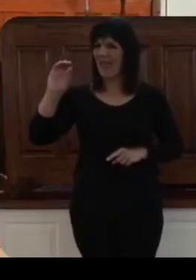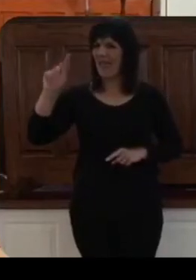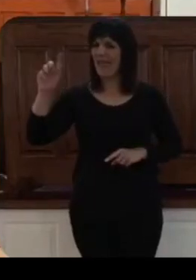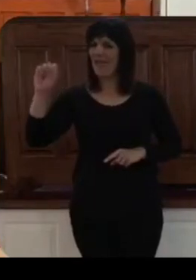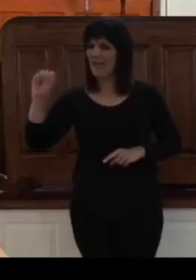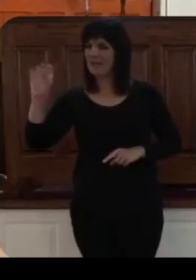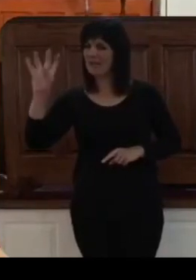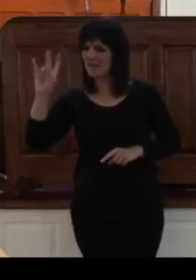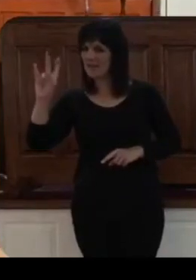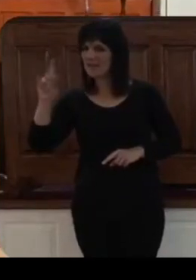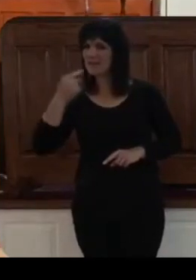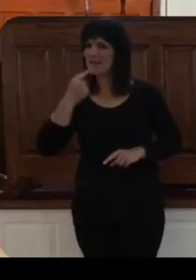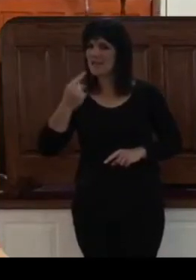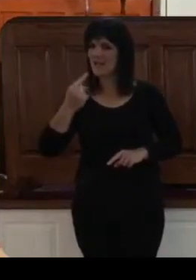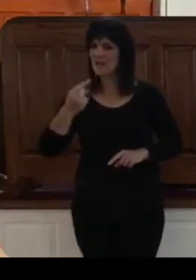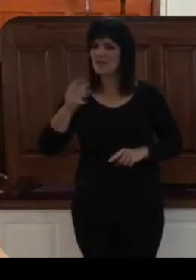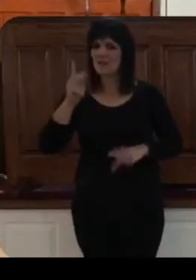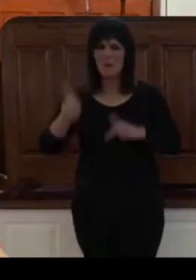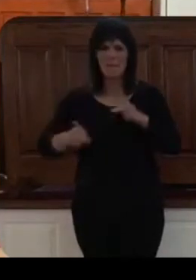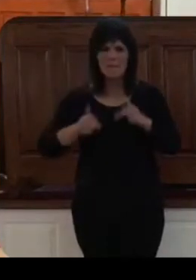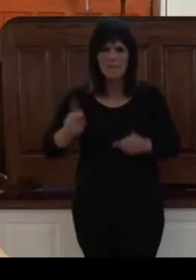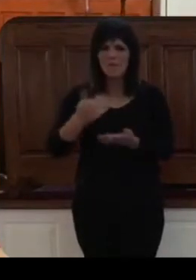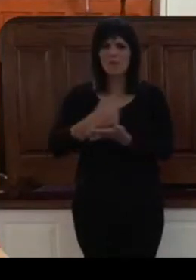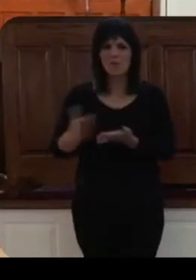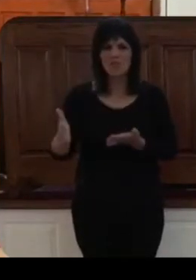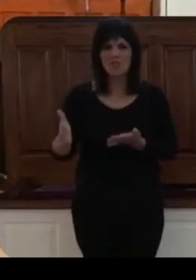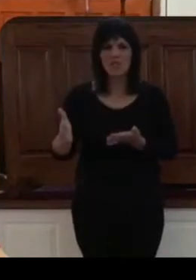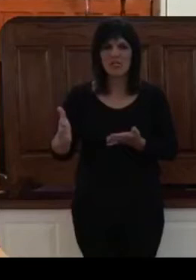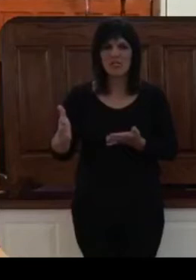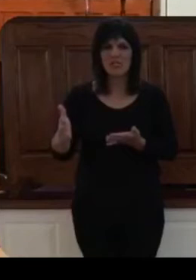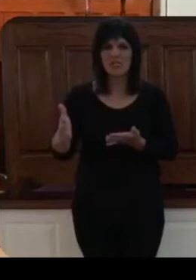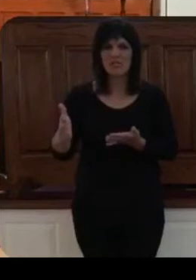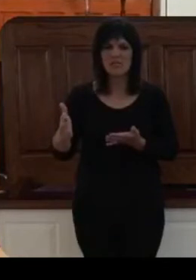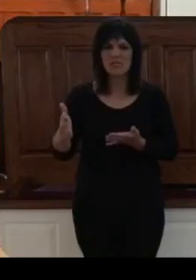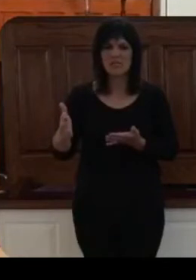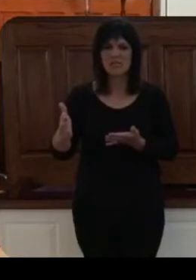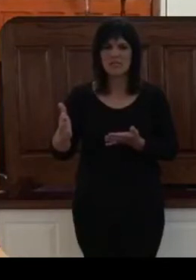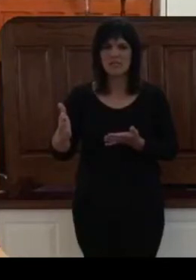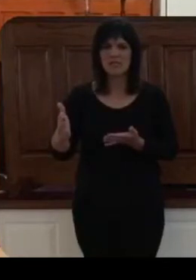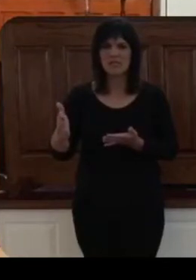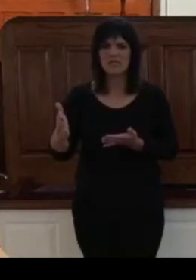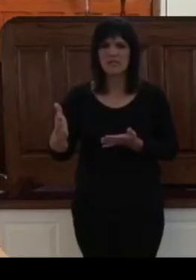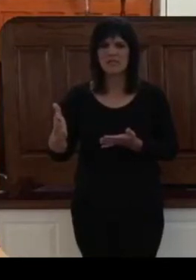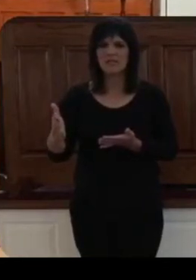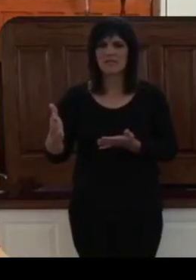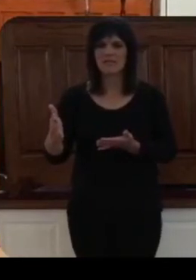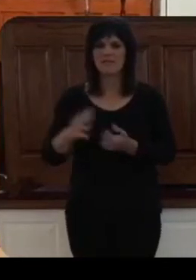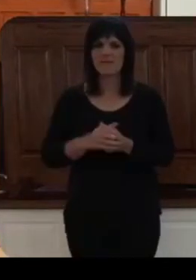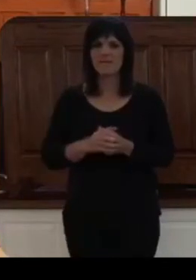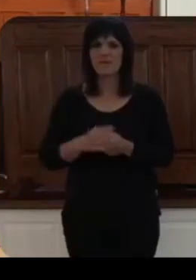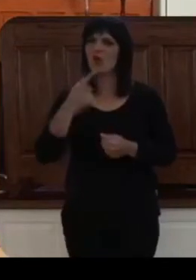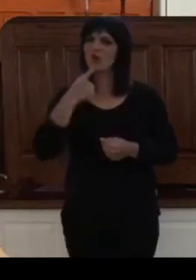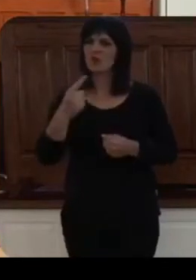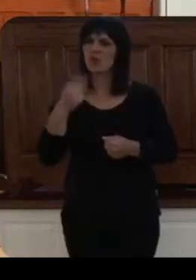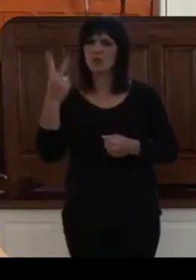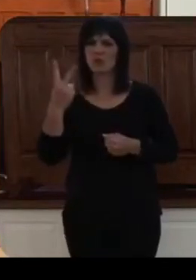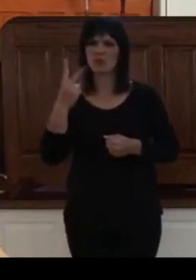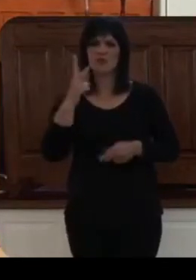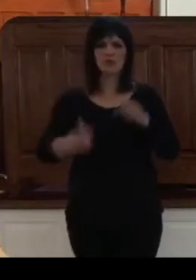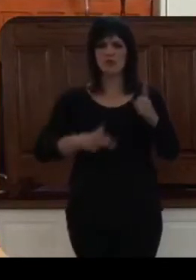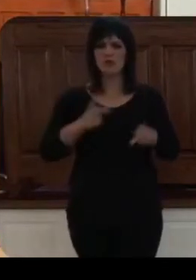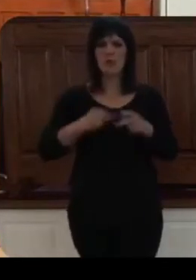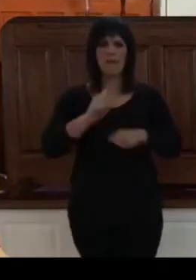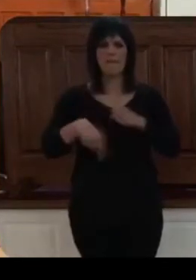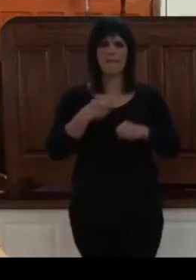jealous. You ever wonder why that happens? You go and you tell two people about Jesus. You got two people, person